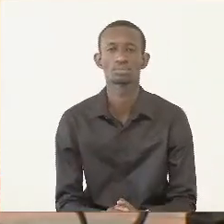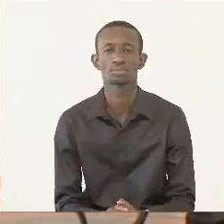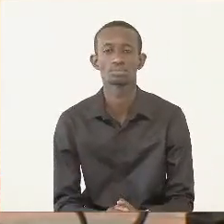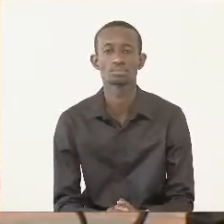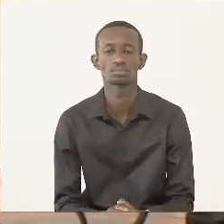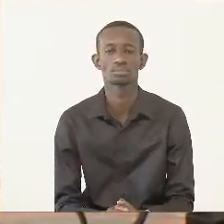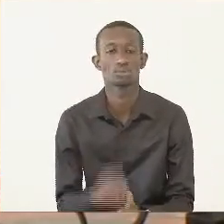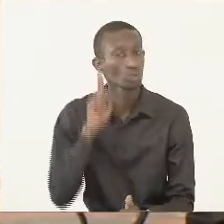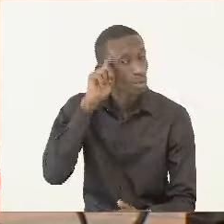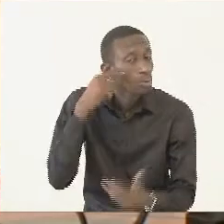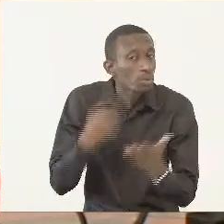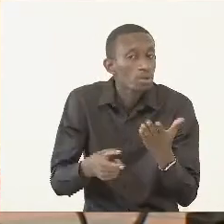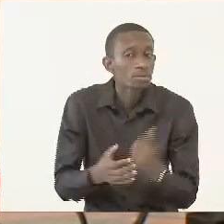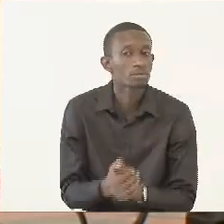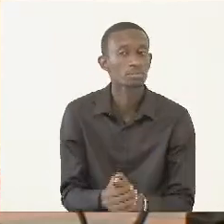So,